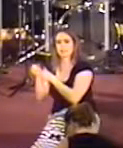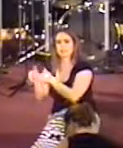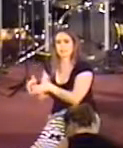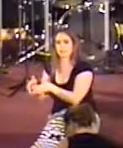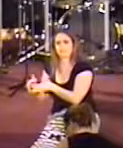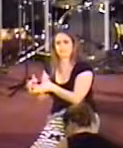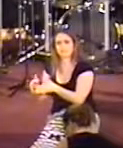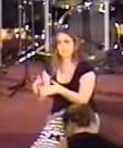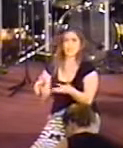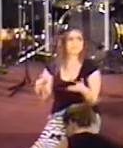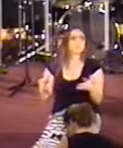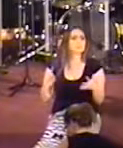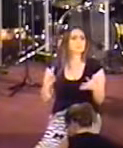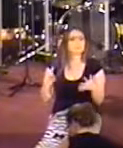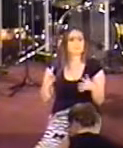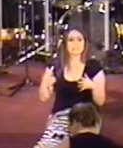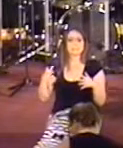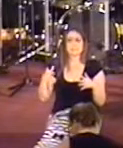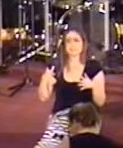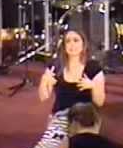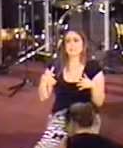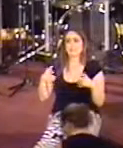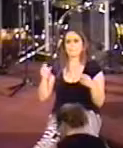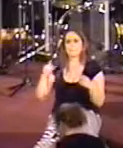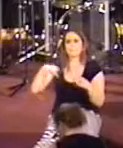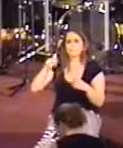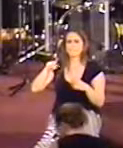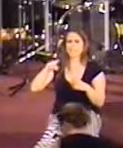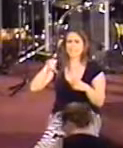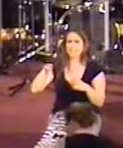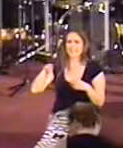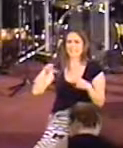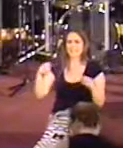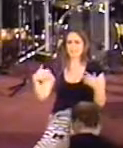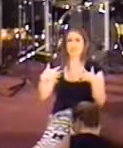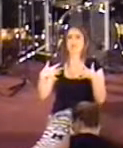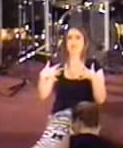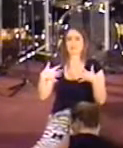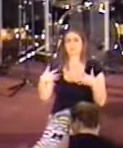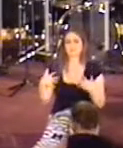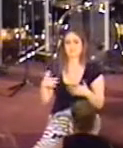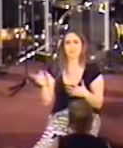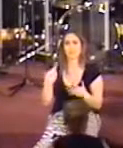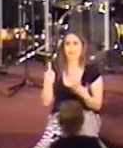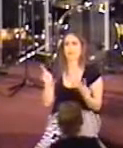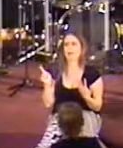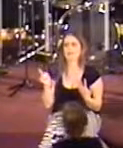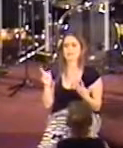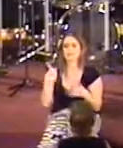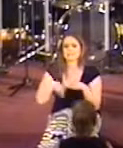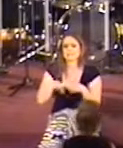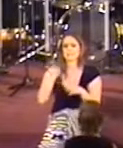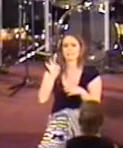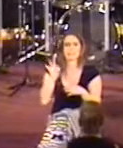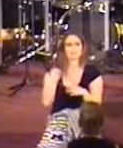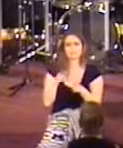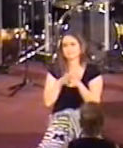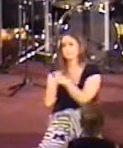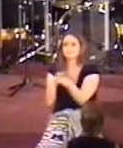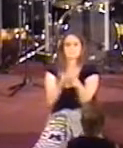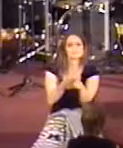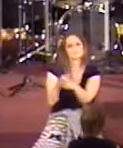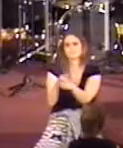it's a panic, right? Where could it be? We thought, okay, it's got to be back where you climbed the shelves, right? We're running back there. And so I was